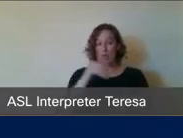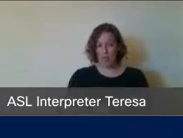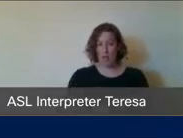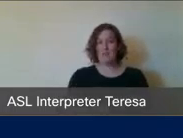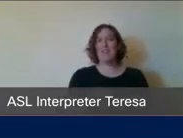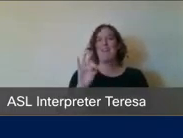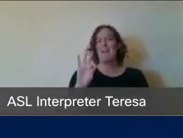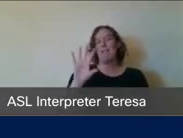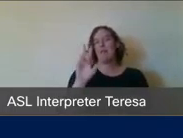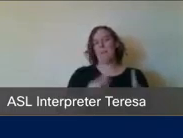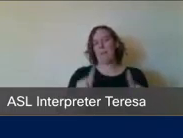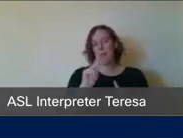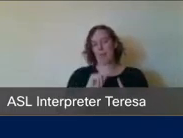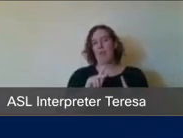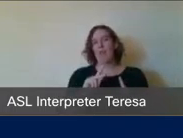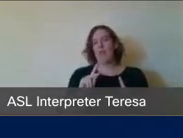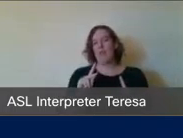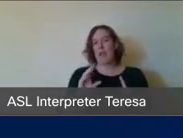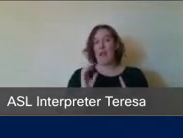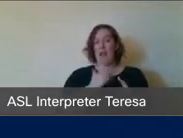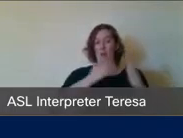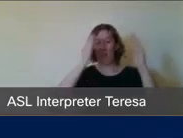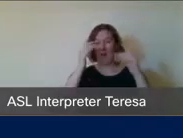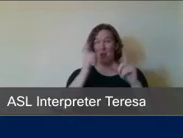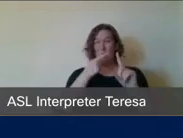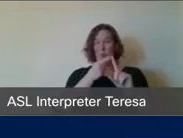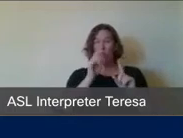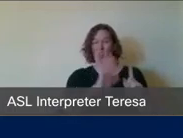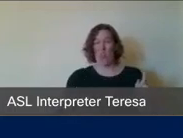22,095 people. And our expected goal was around